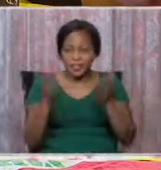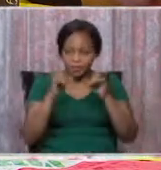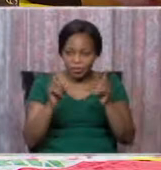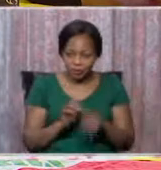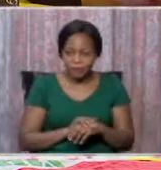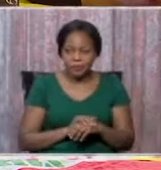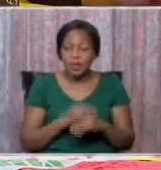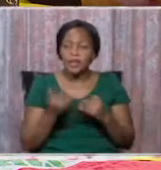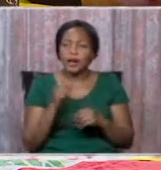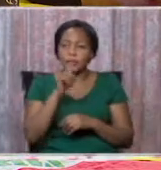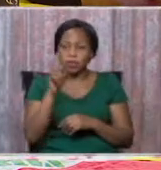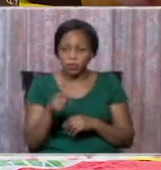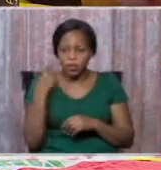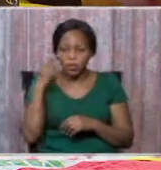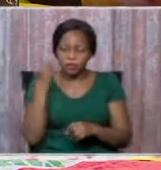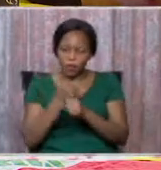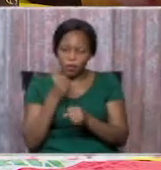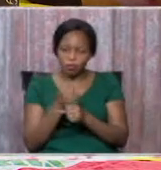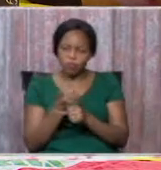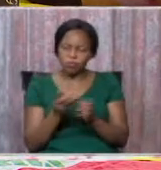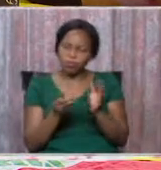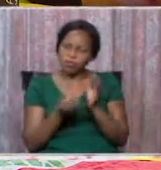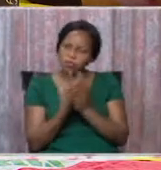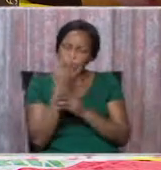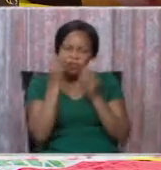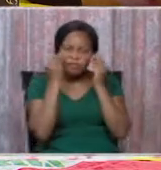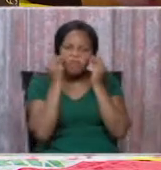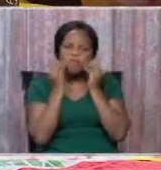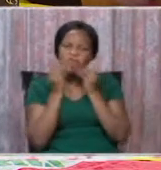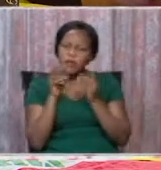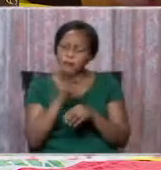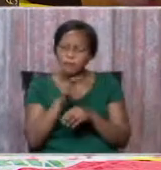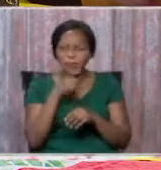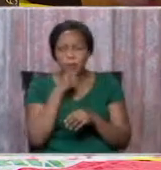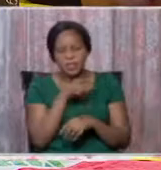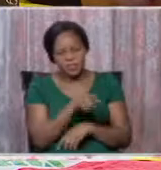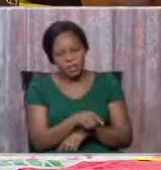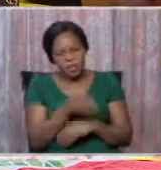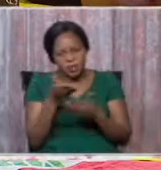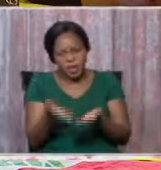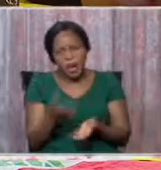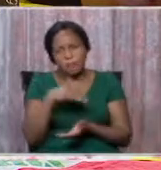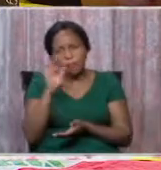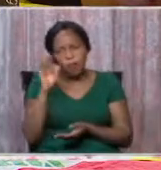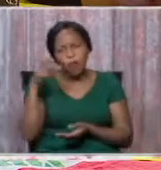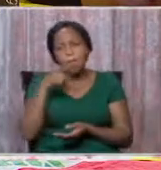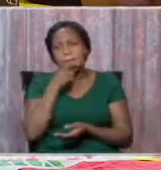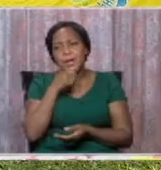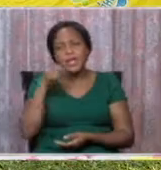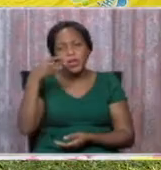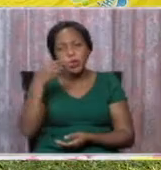little bit of testosterone. And yes, the facial hair can be as a result of having